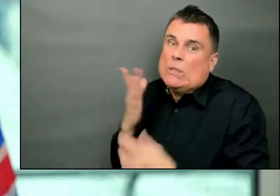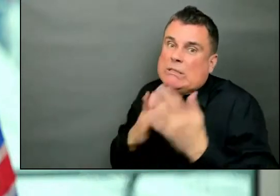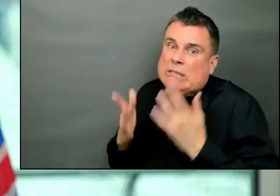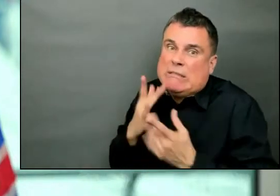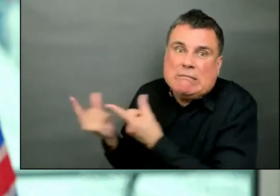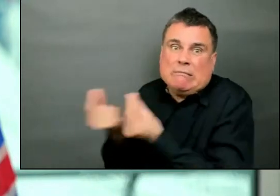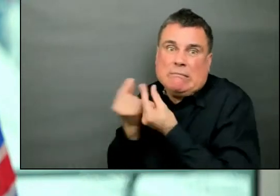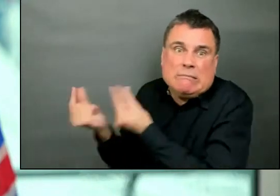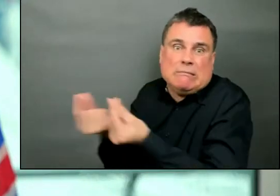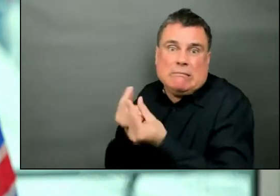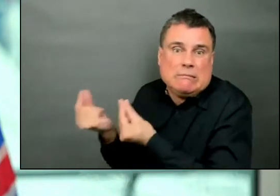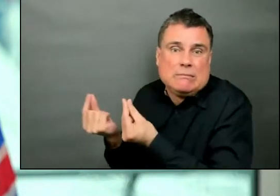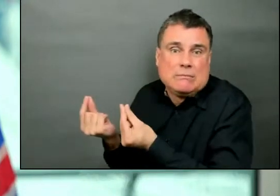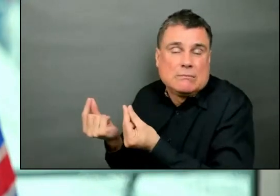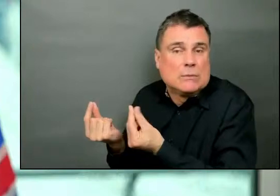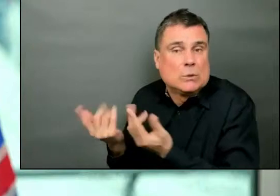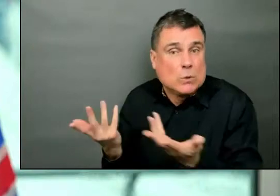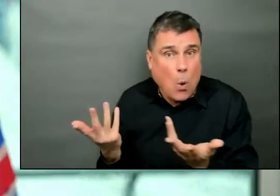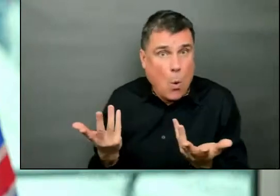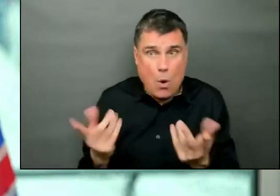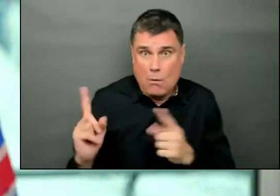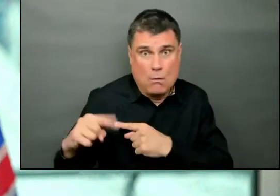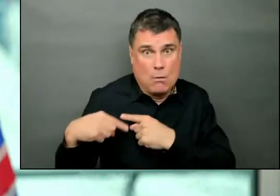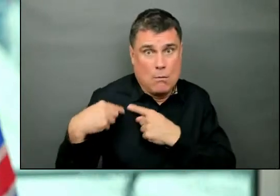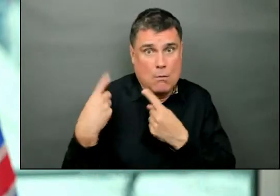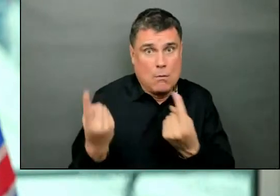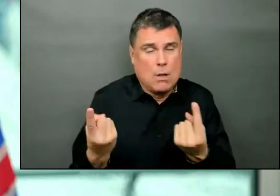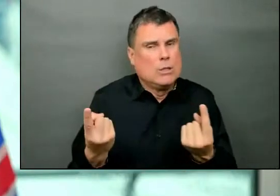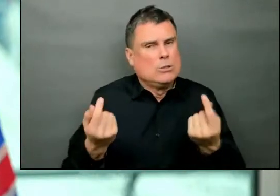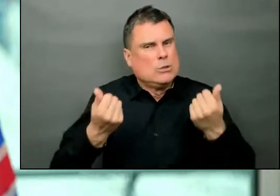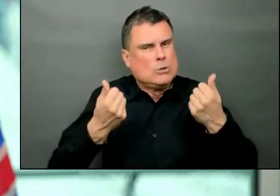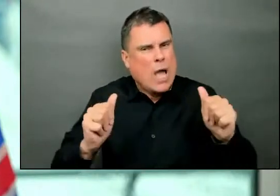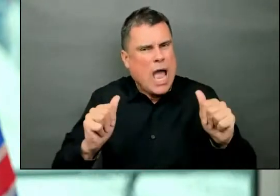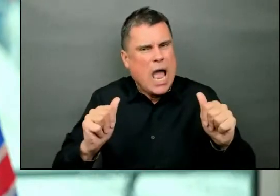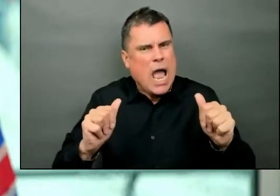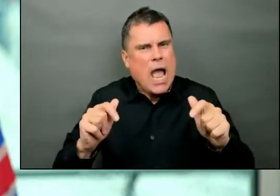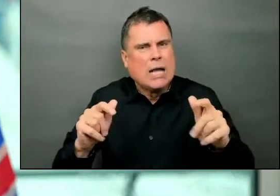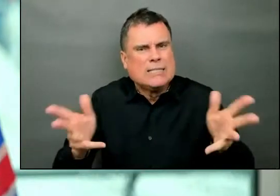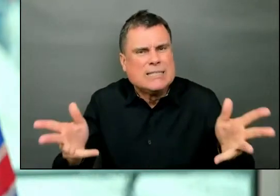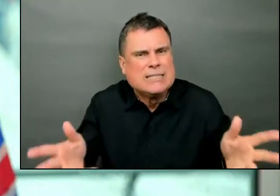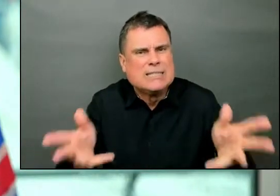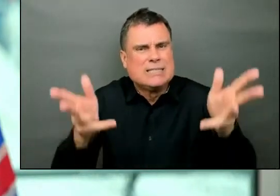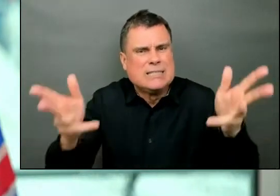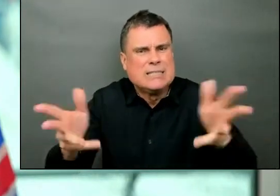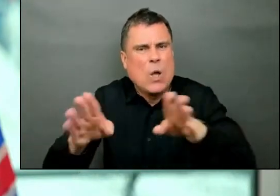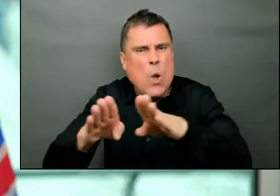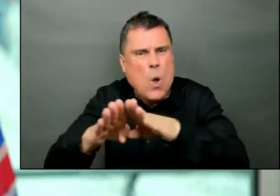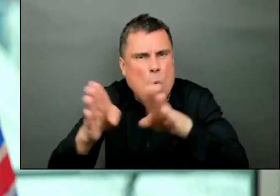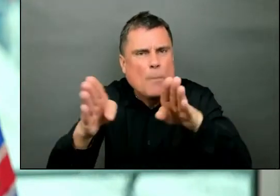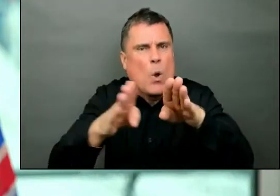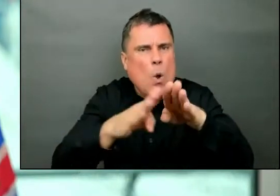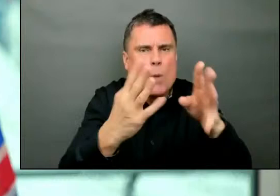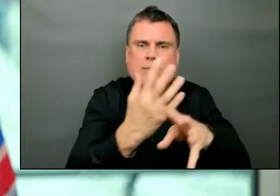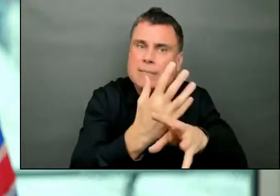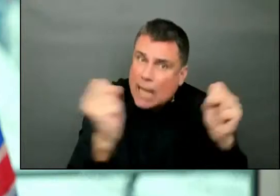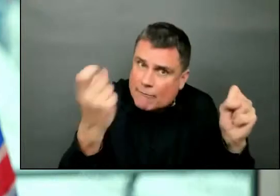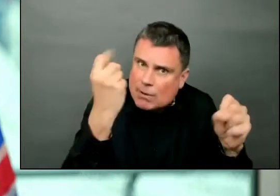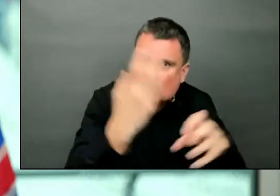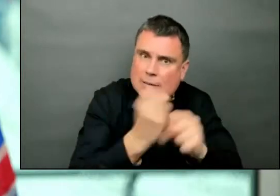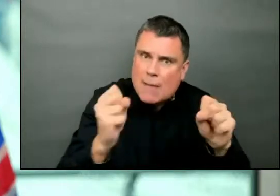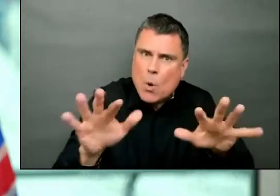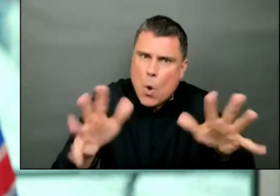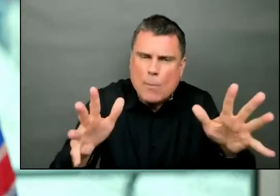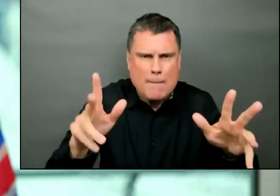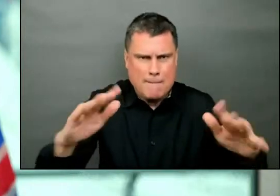in BC to keep as much open as we can safely. And so keeping that balance means making sure